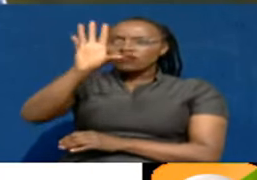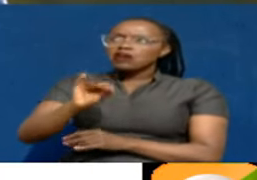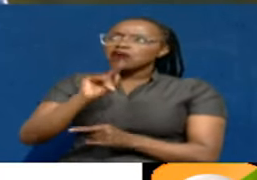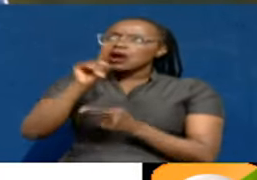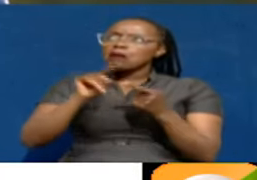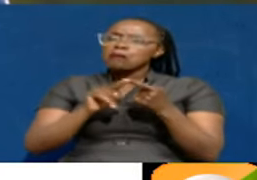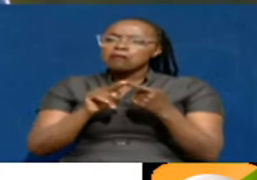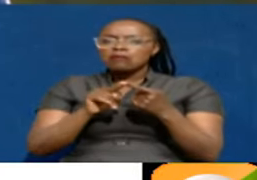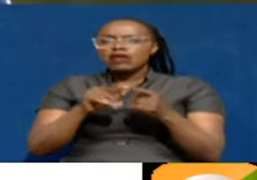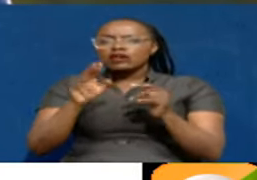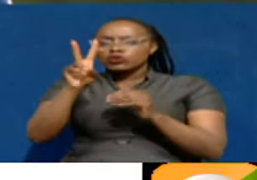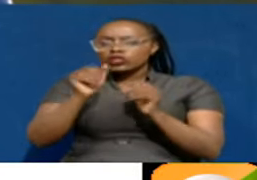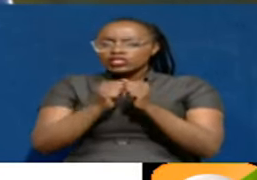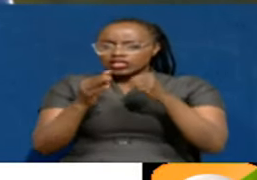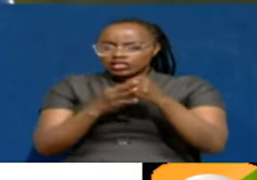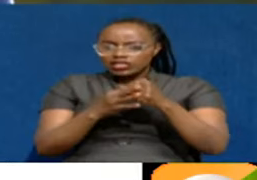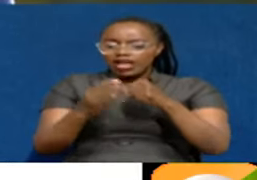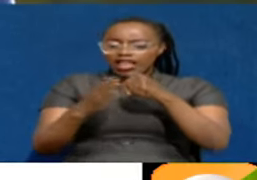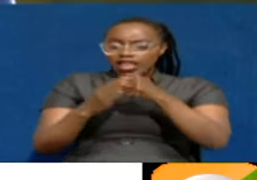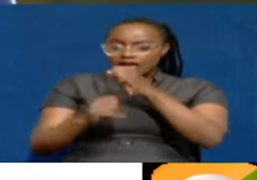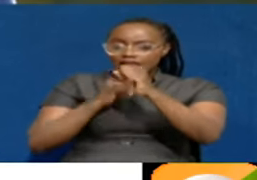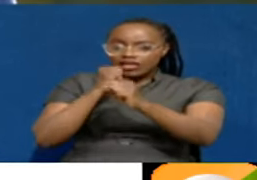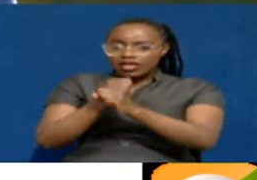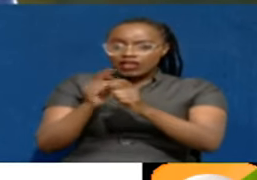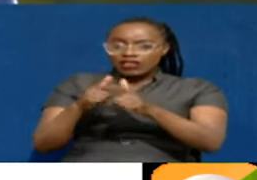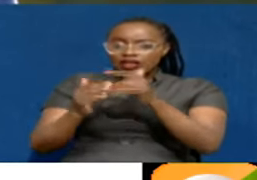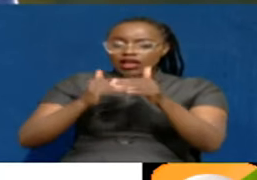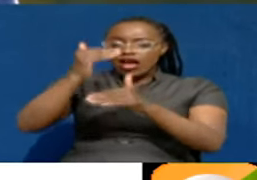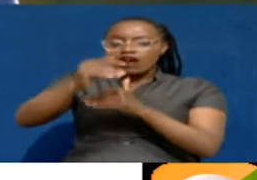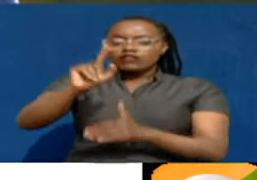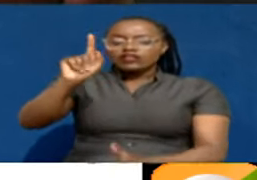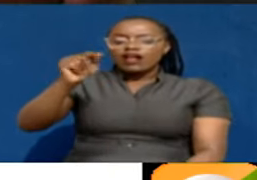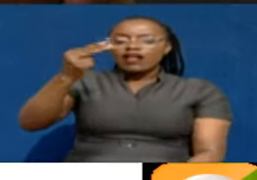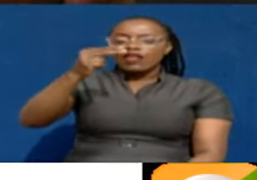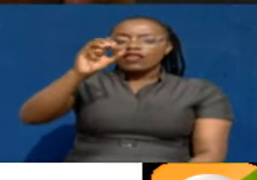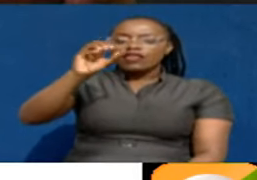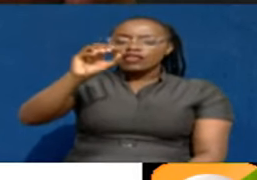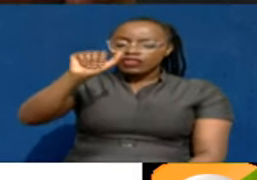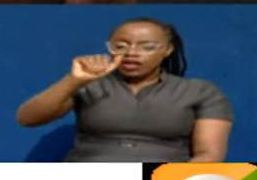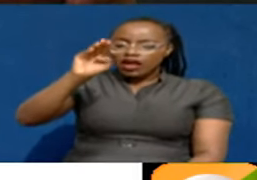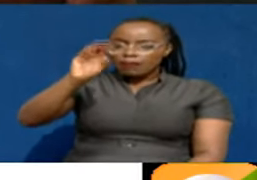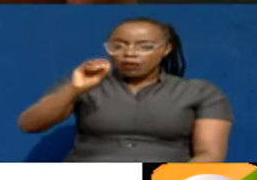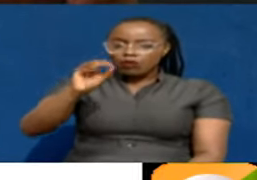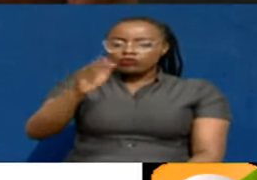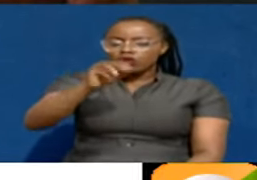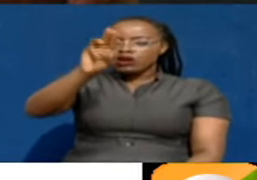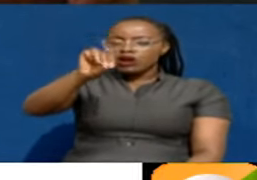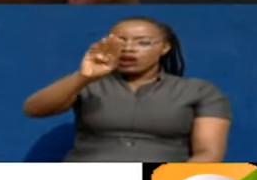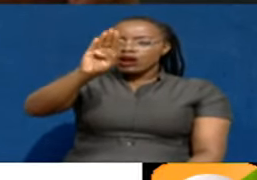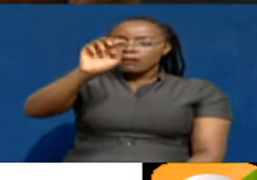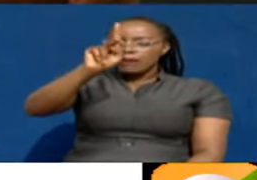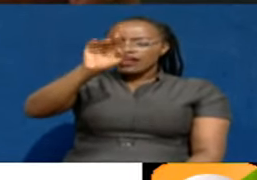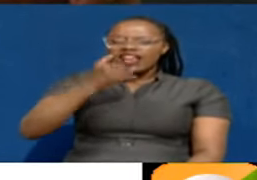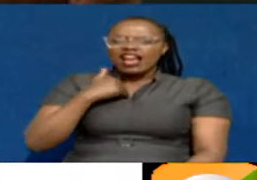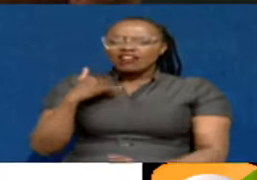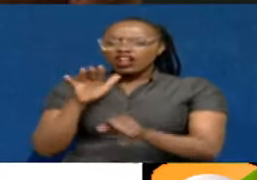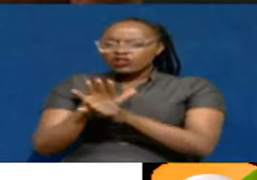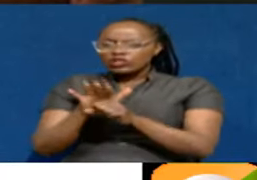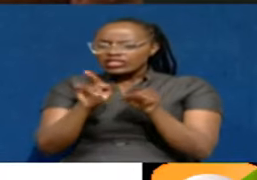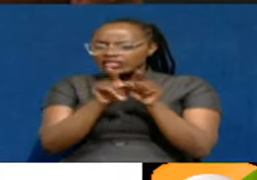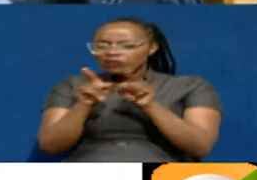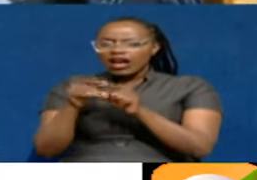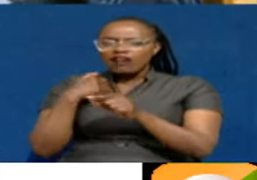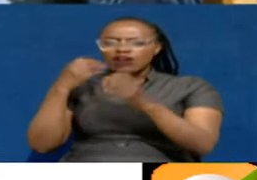until 2018, mm. 9 years. He came after Thabo Mbeki. And during that period, you talked about how he had all these scandals, the Guptas. There was even an arms